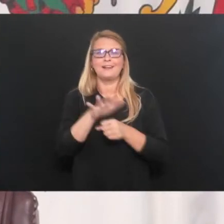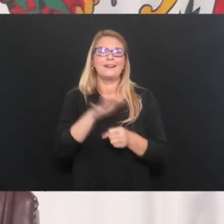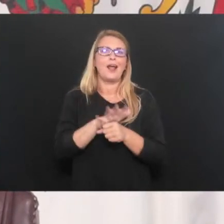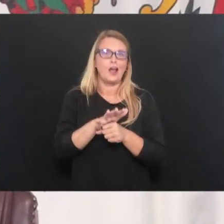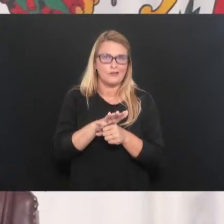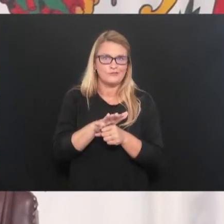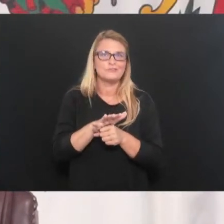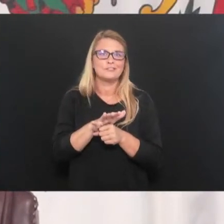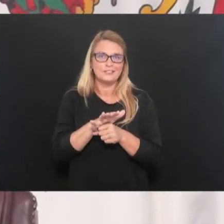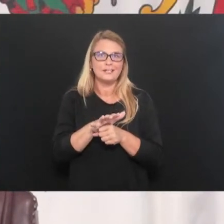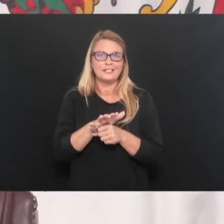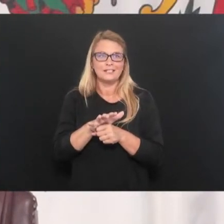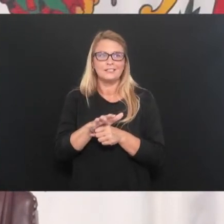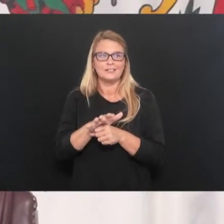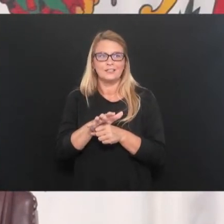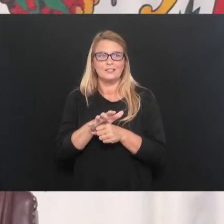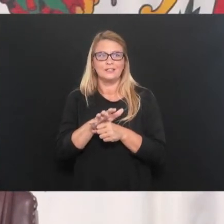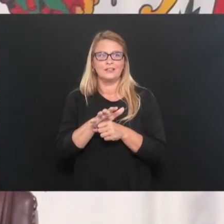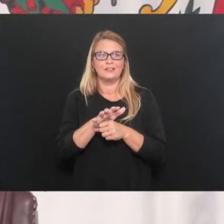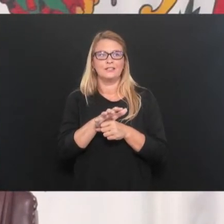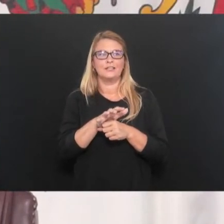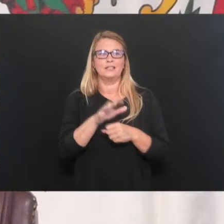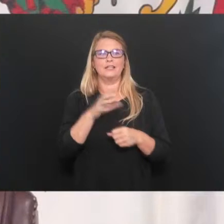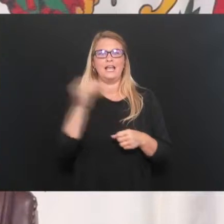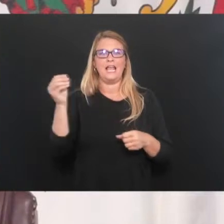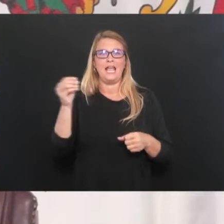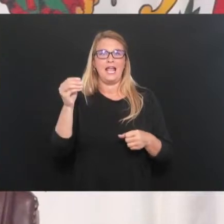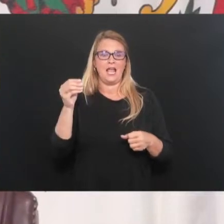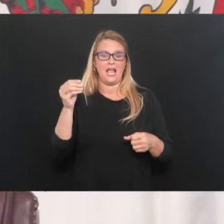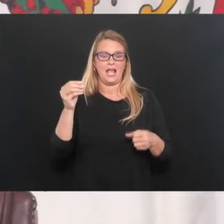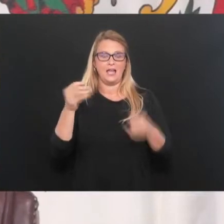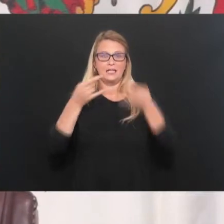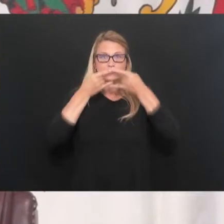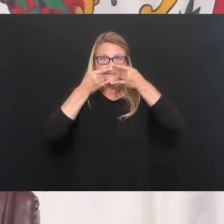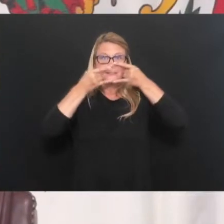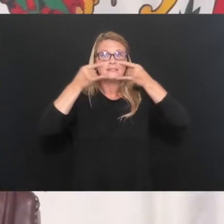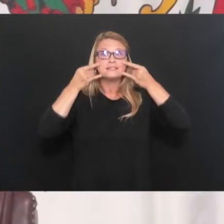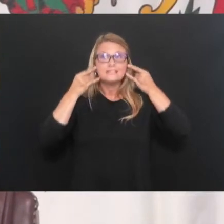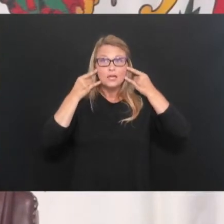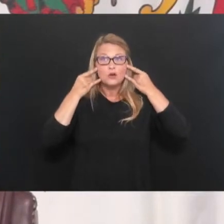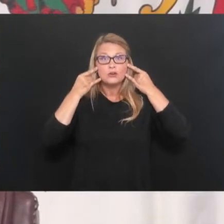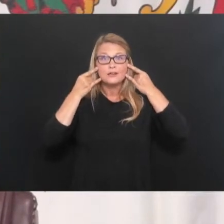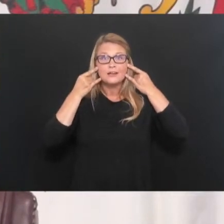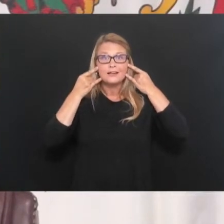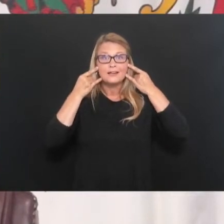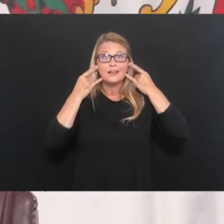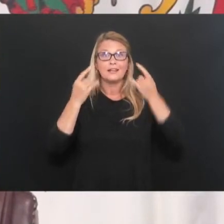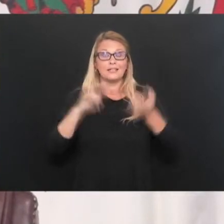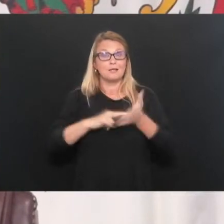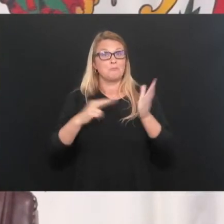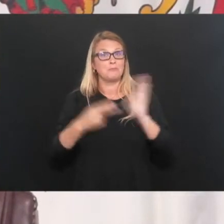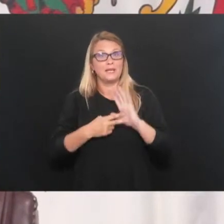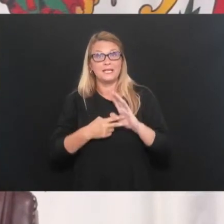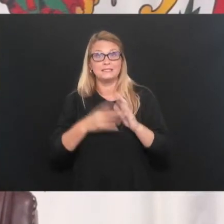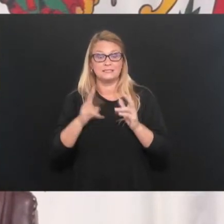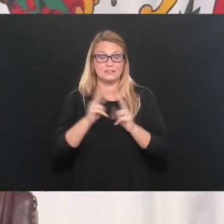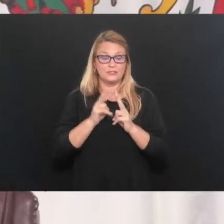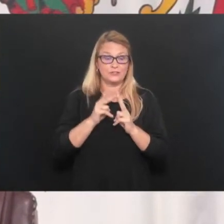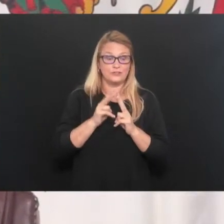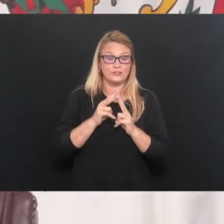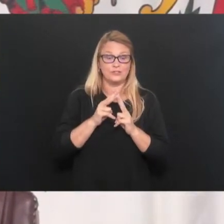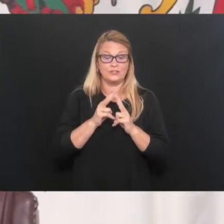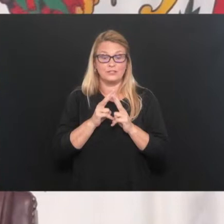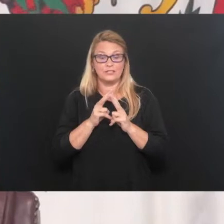mask that are really good and that seal right directly to your face. But whether it be